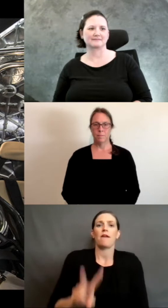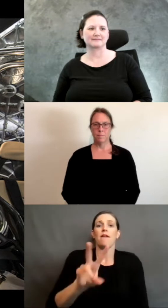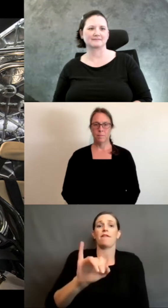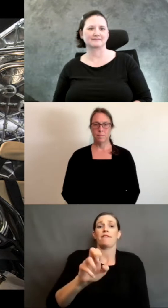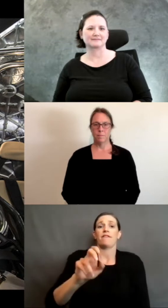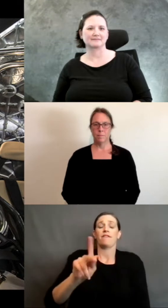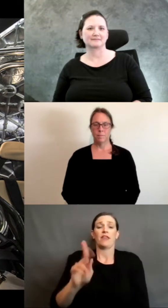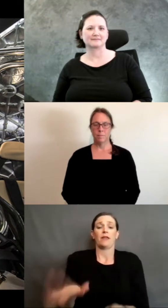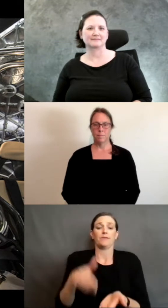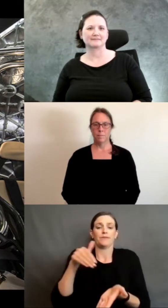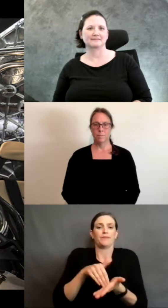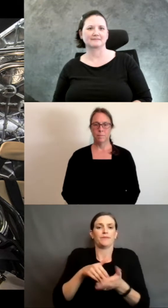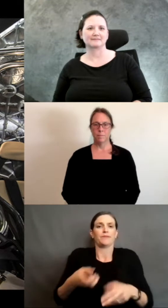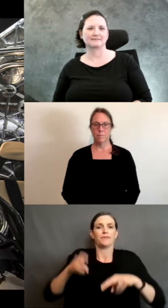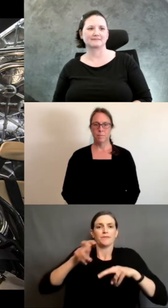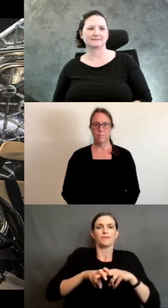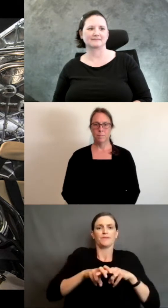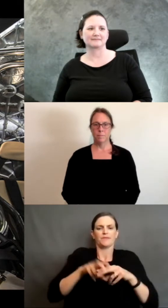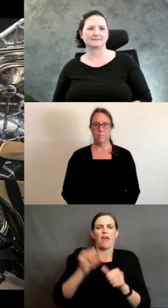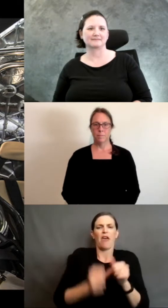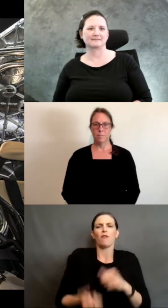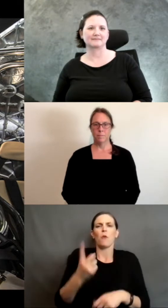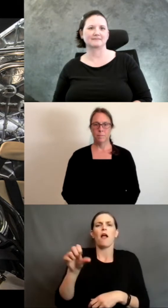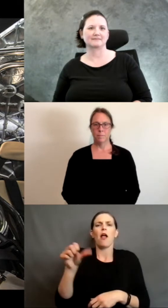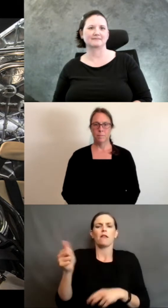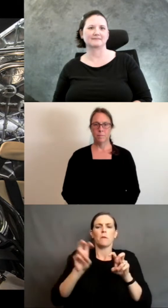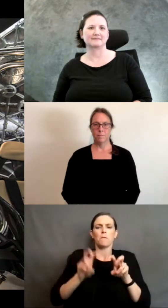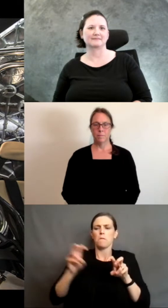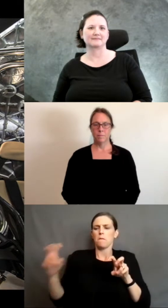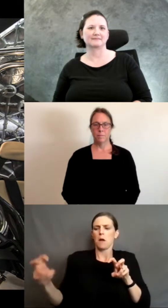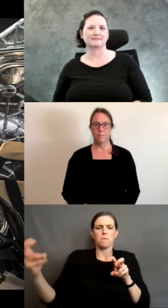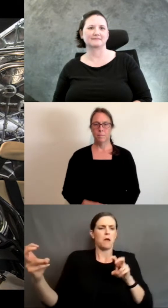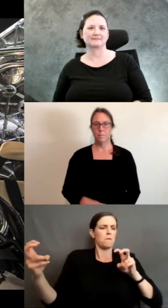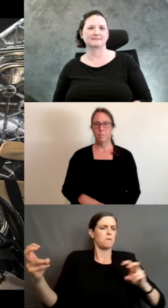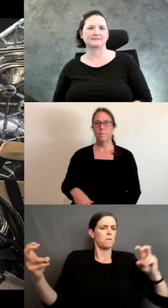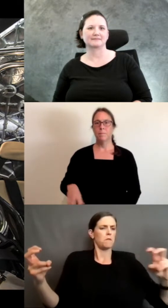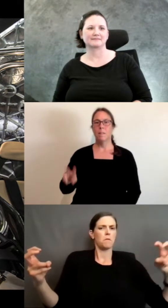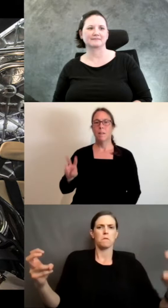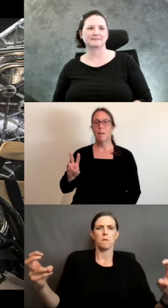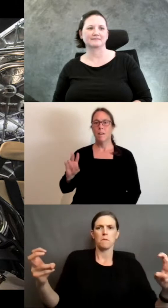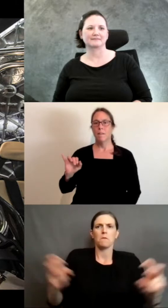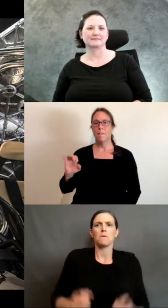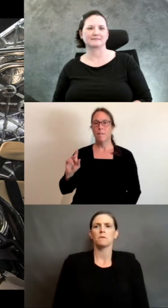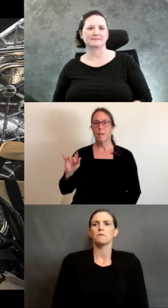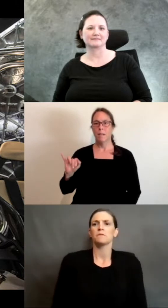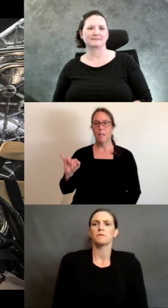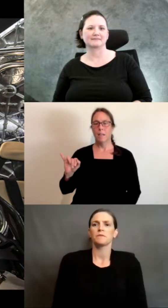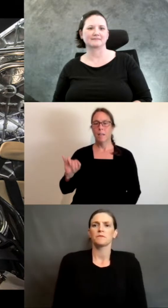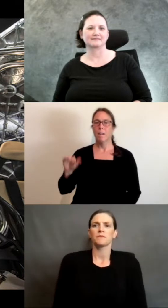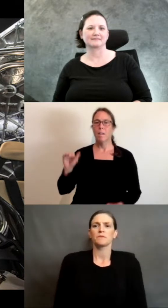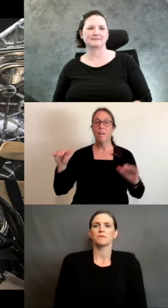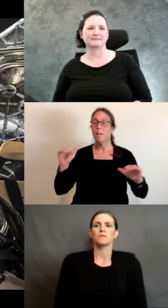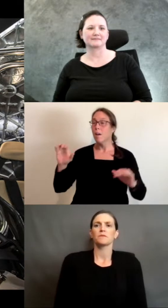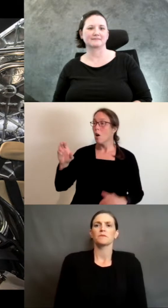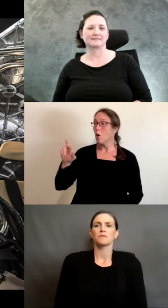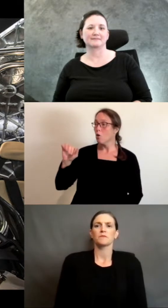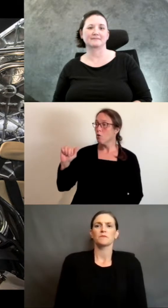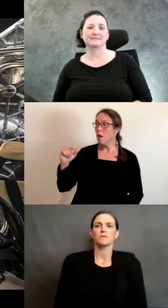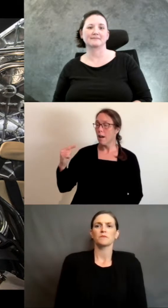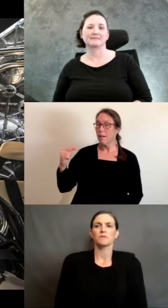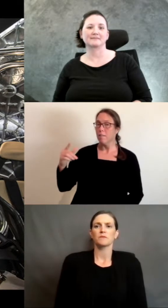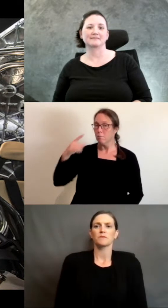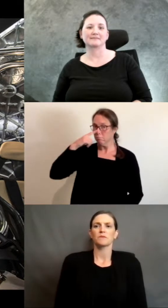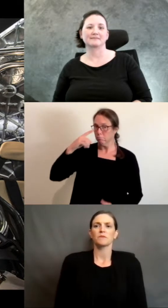helm. Everyone else is at their station. Ensign Craig, engage the course